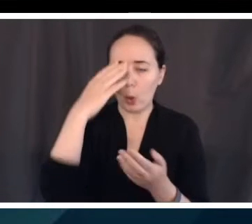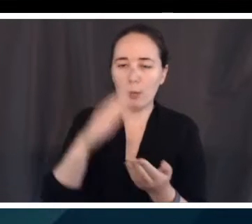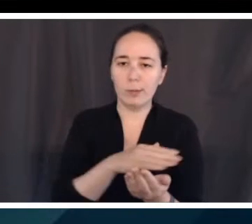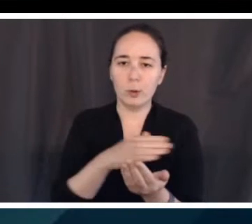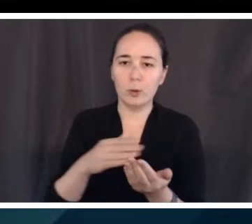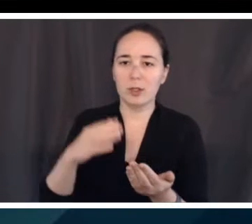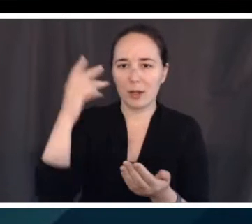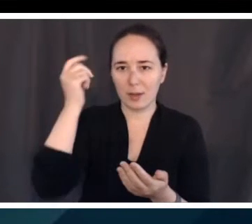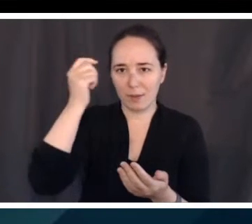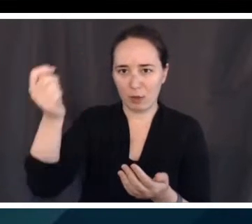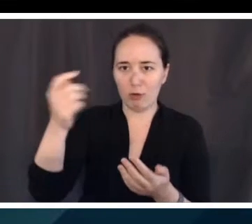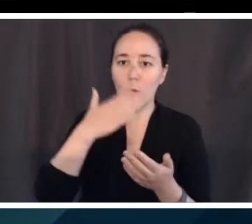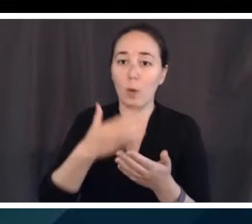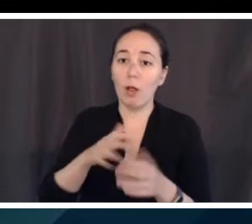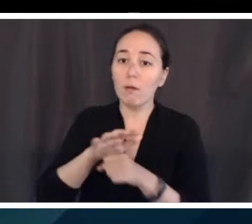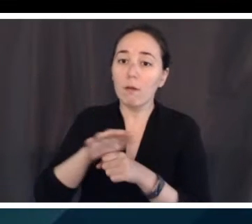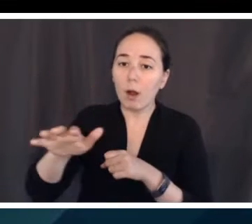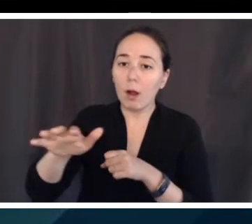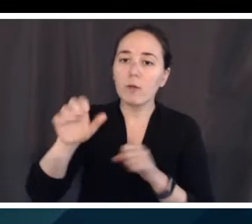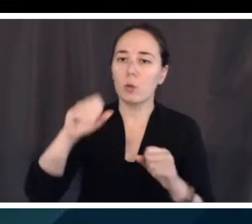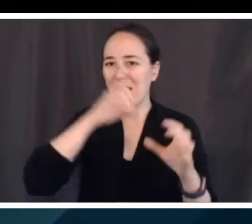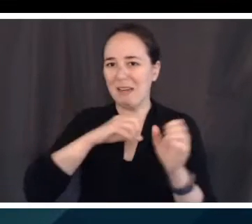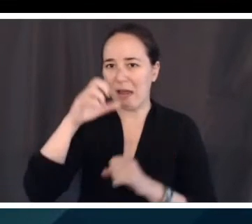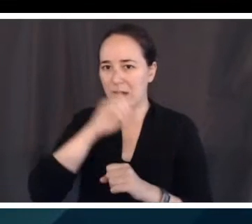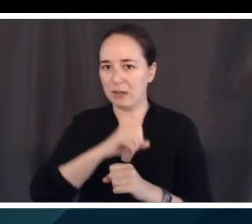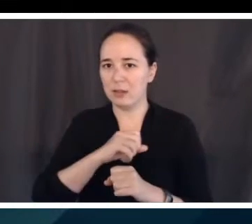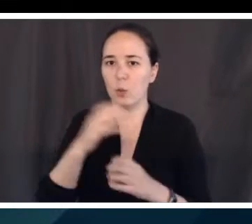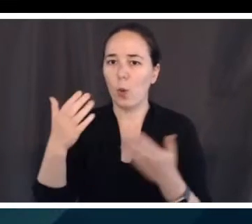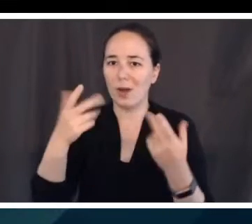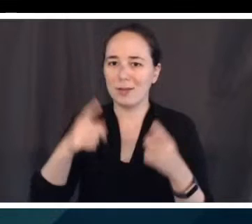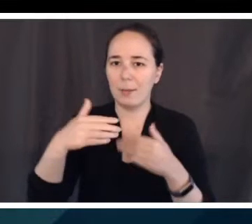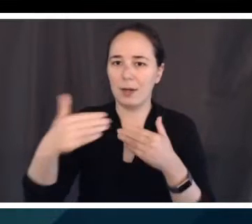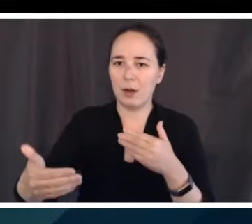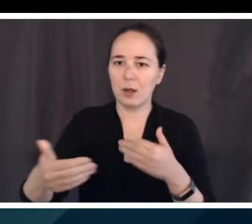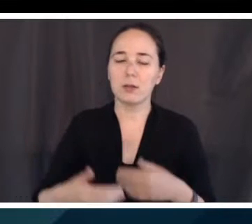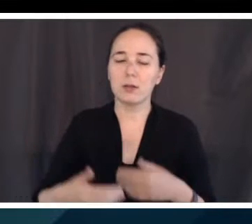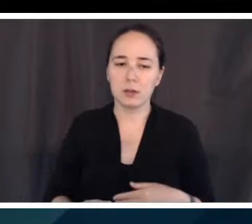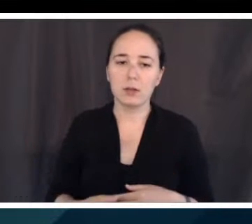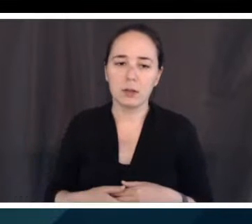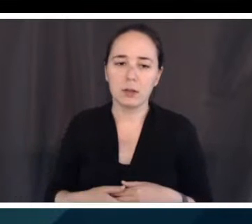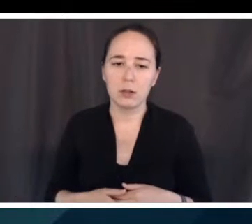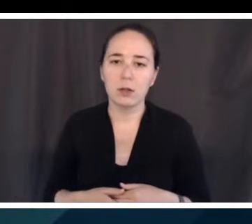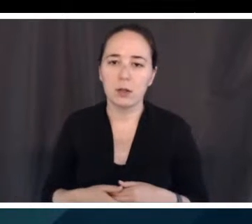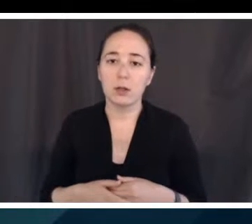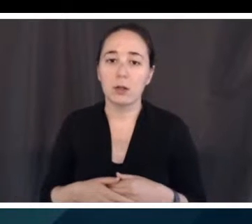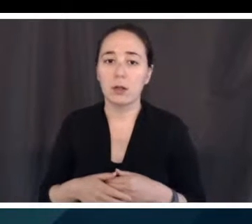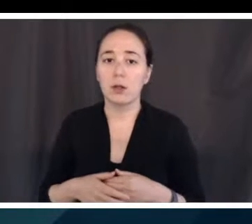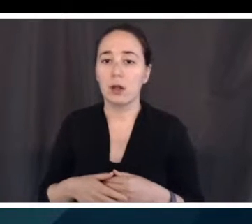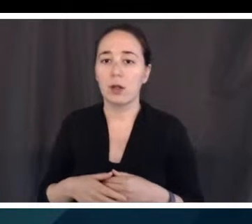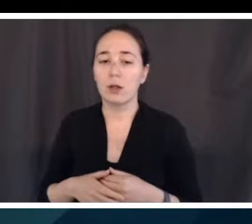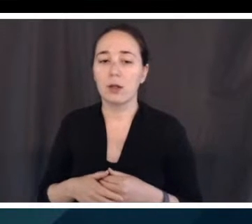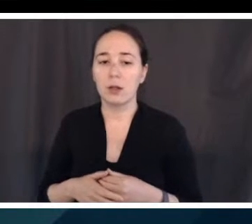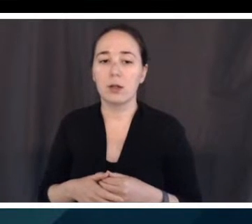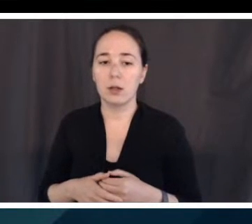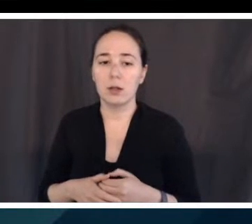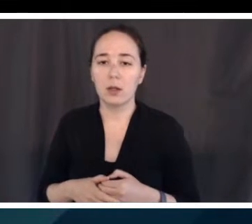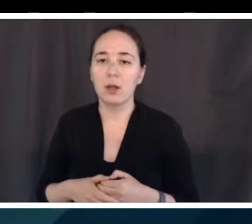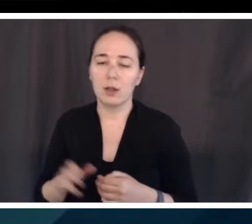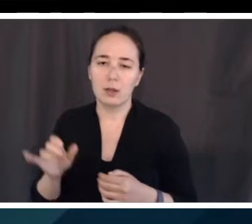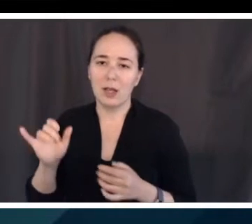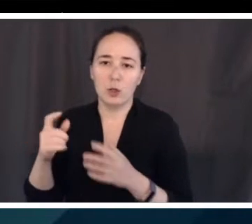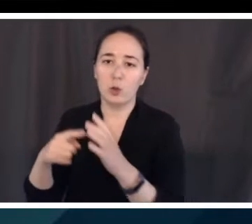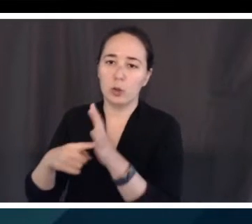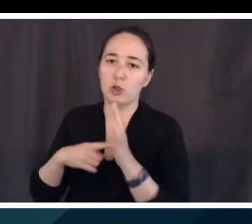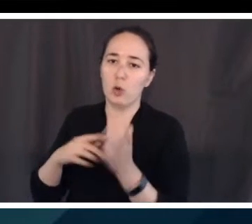your theory and why things work and where they go. You could show me something I've never heard and I could play along with it and guess where